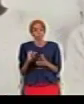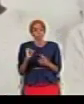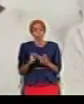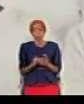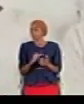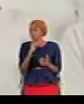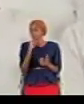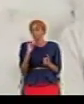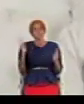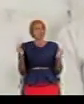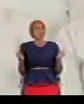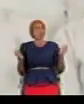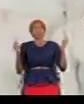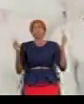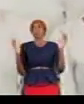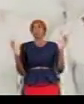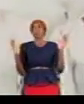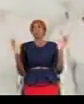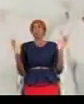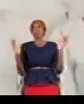I'm not giving up.